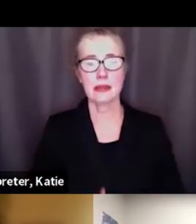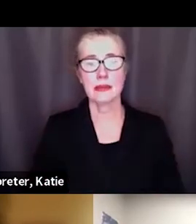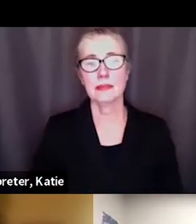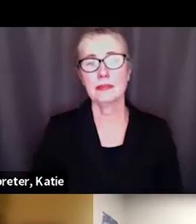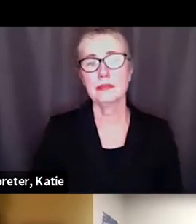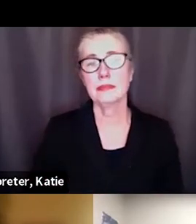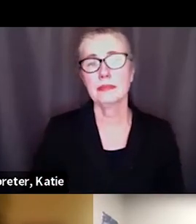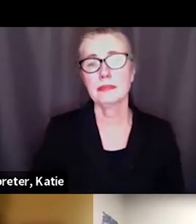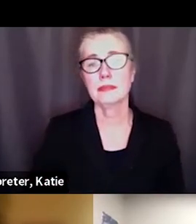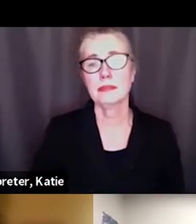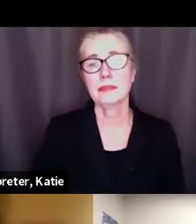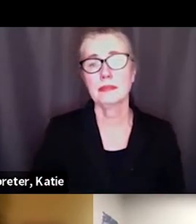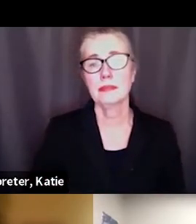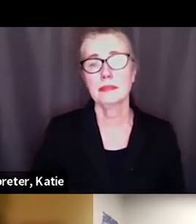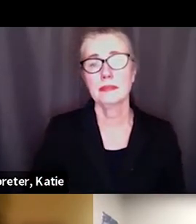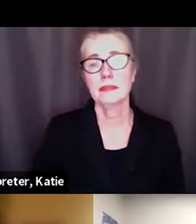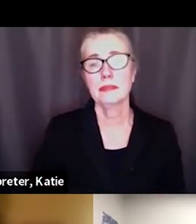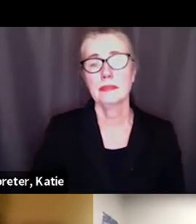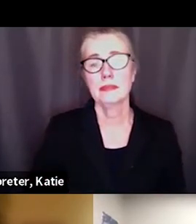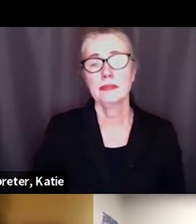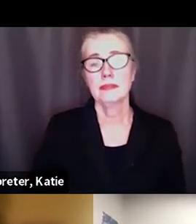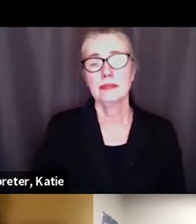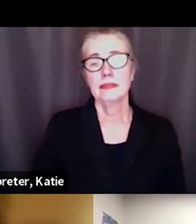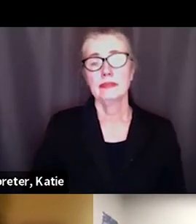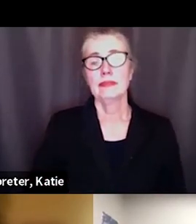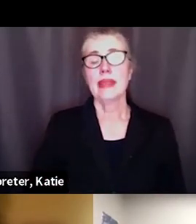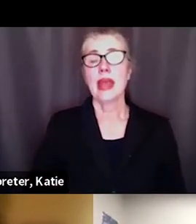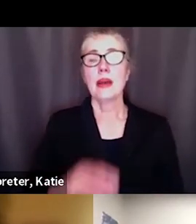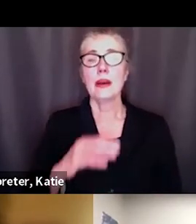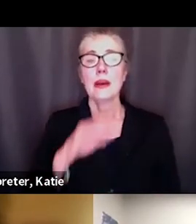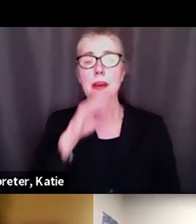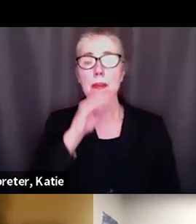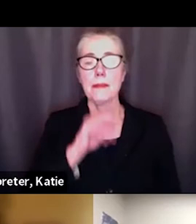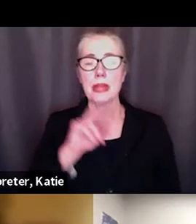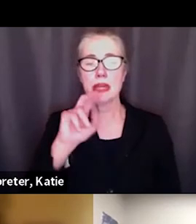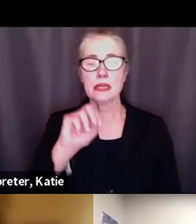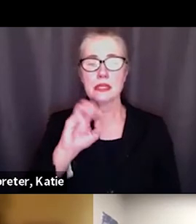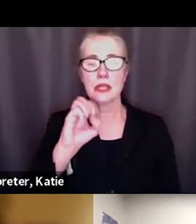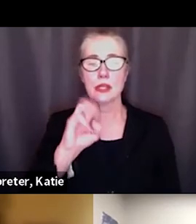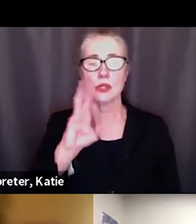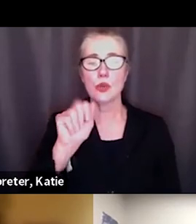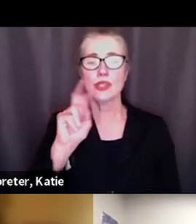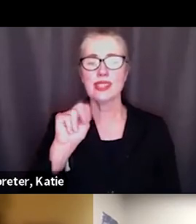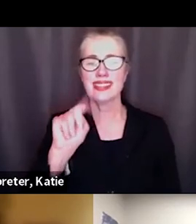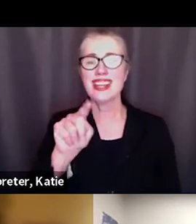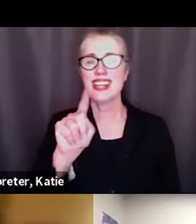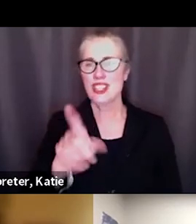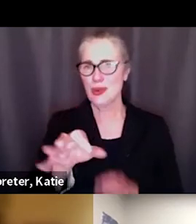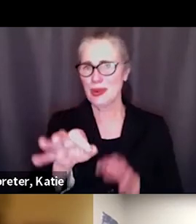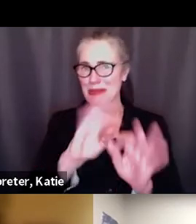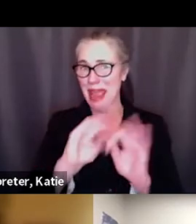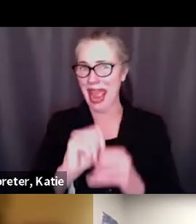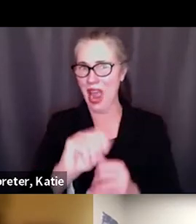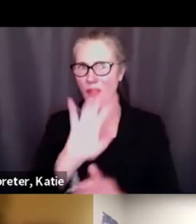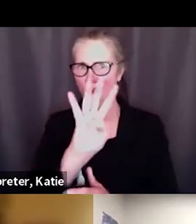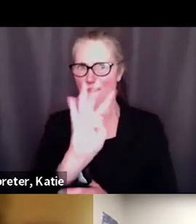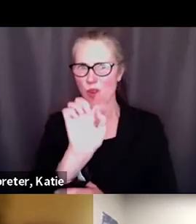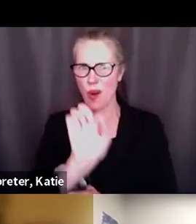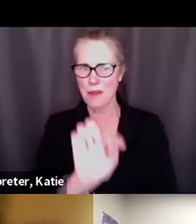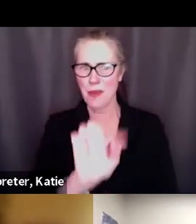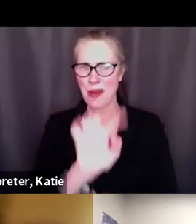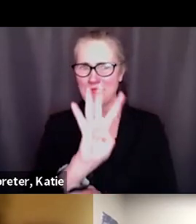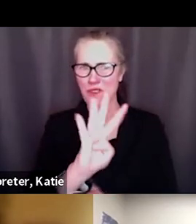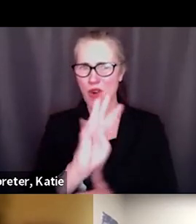newton will explain how we can turn 4.4 million dollars into 8.8 million